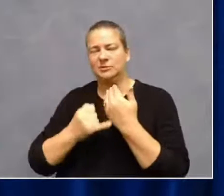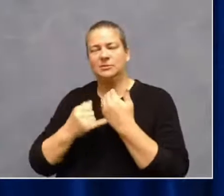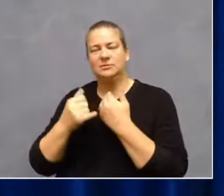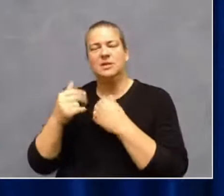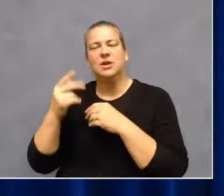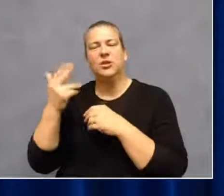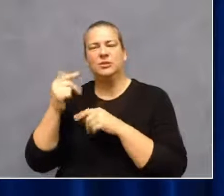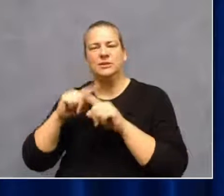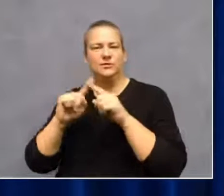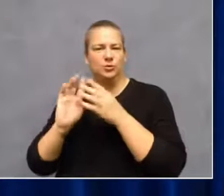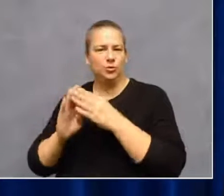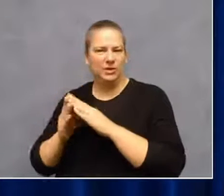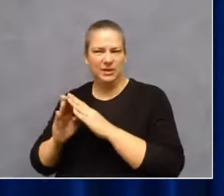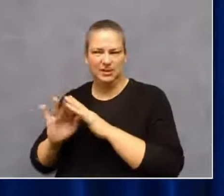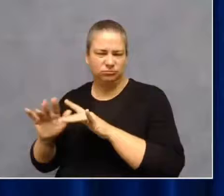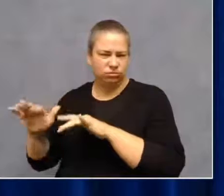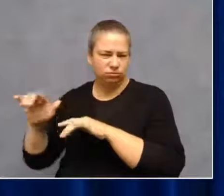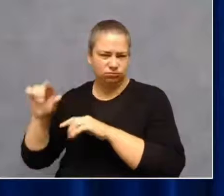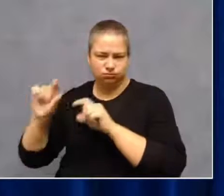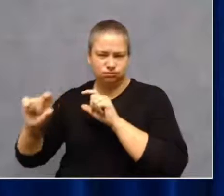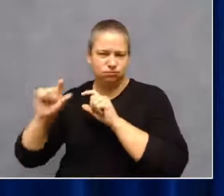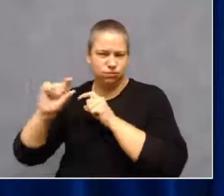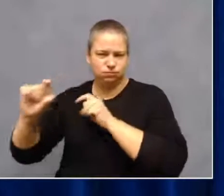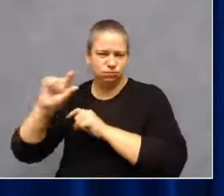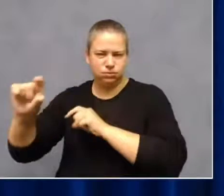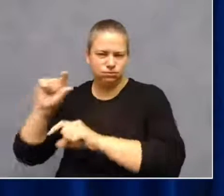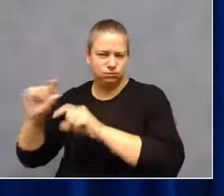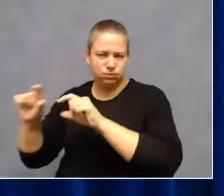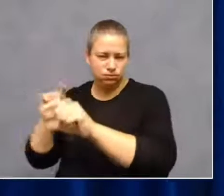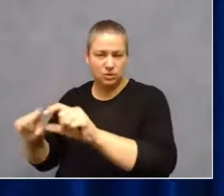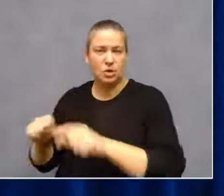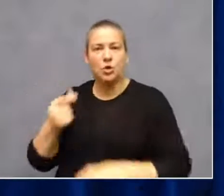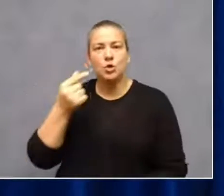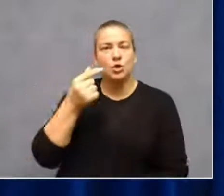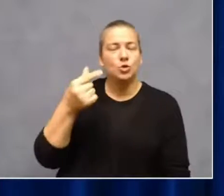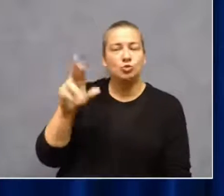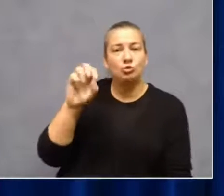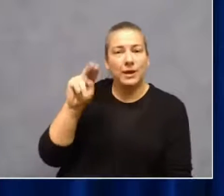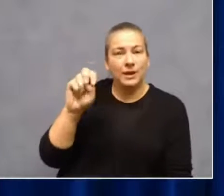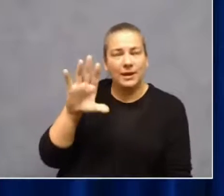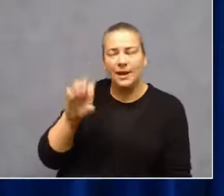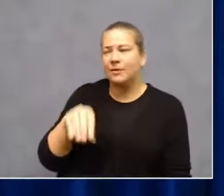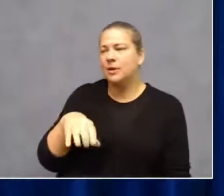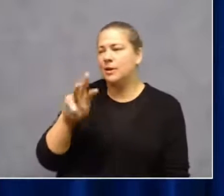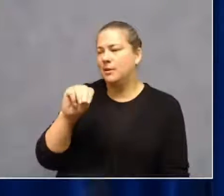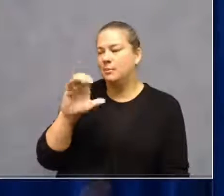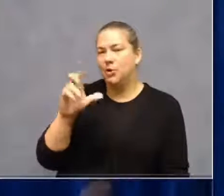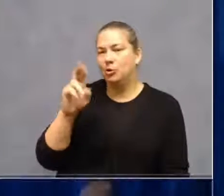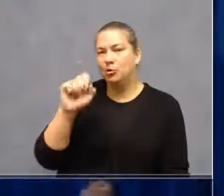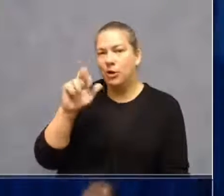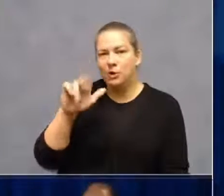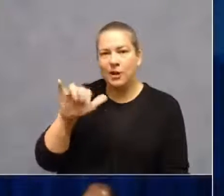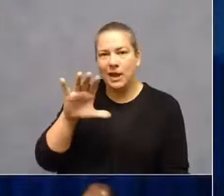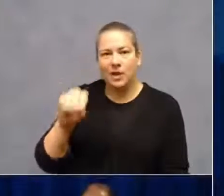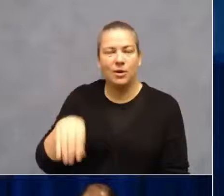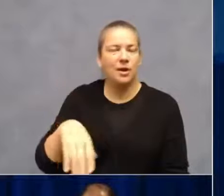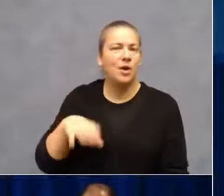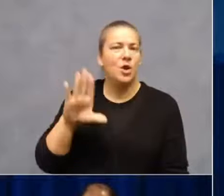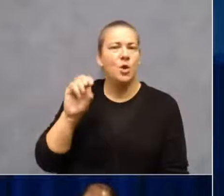Funding went to projects in Greene County, McCreary County, Albany, Boonville,